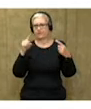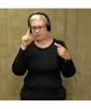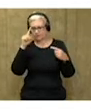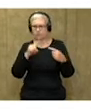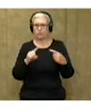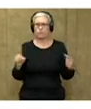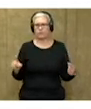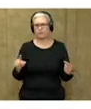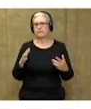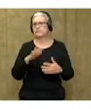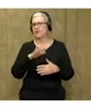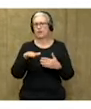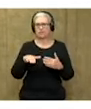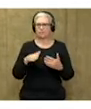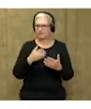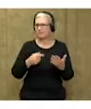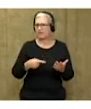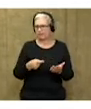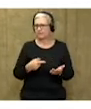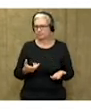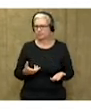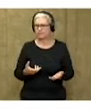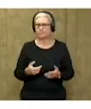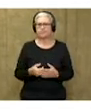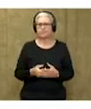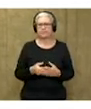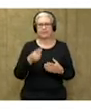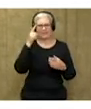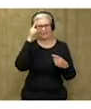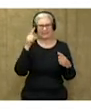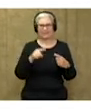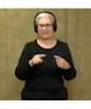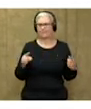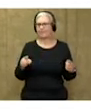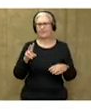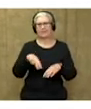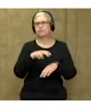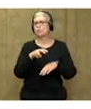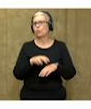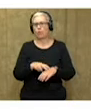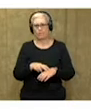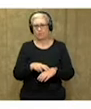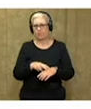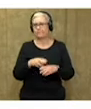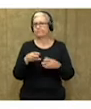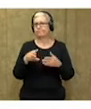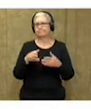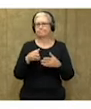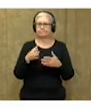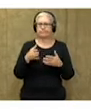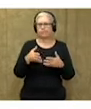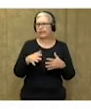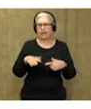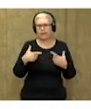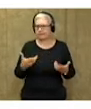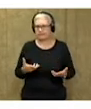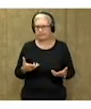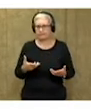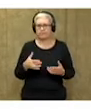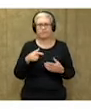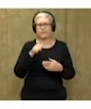times. And so we want you to understand that just having a disagreement is a normal part of life. And it's not always